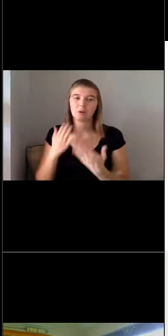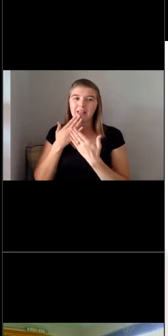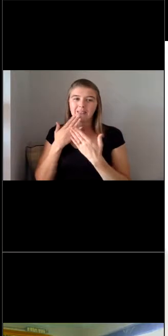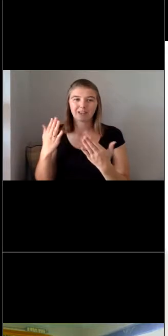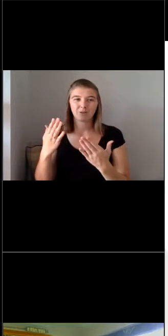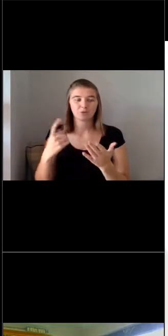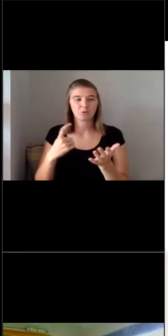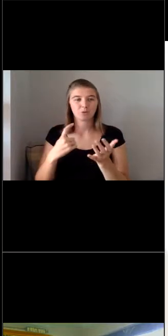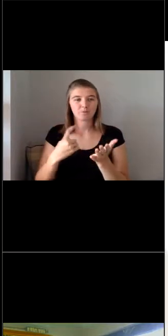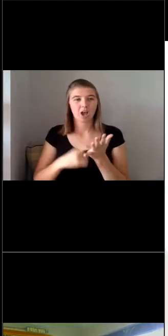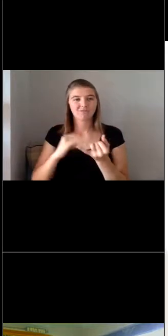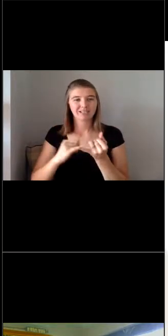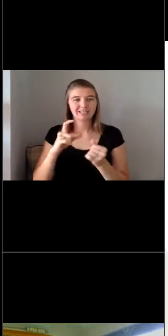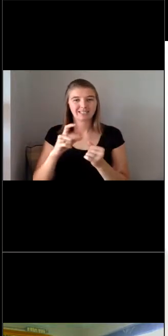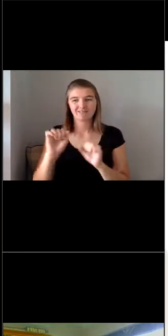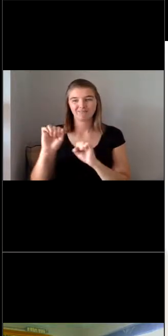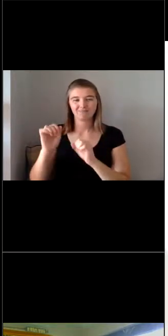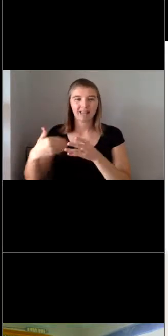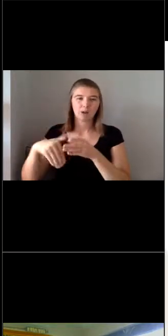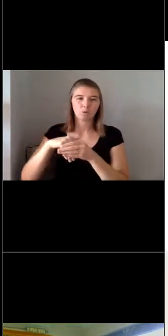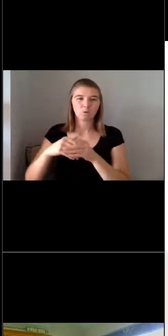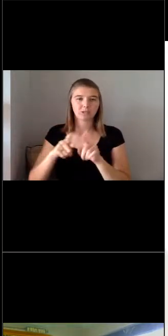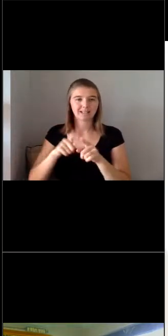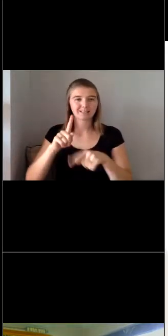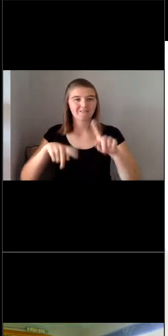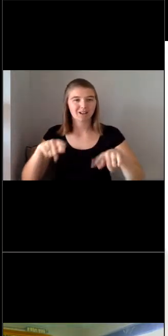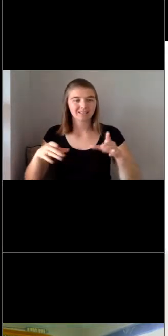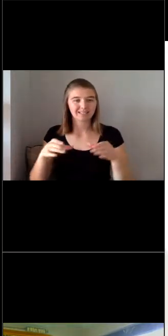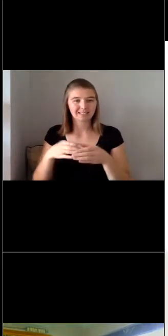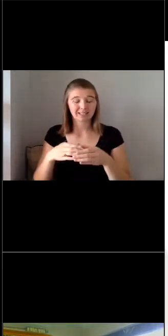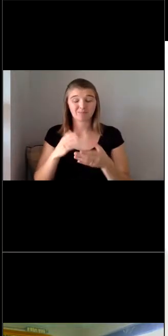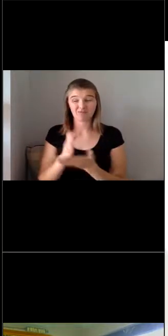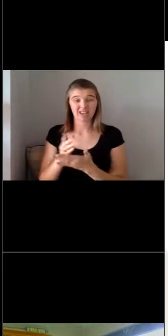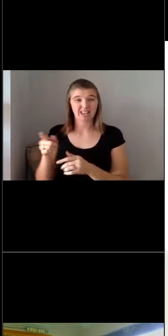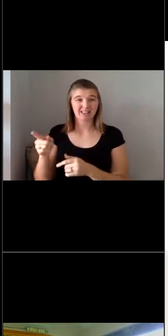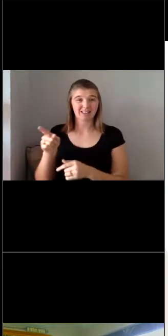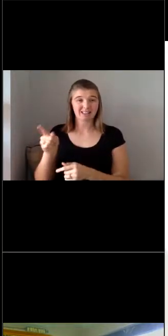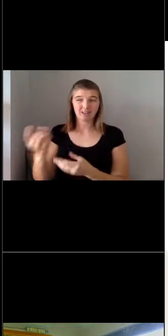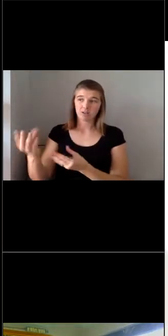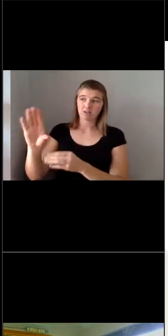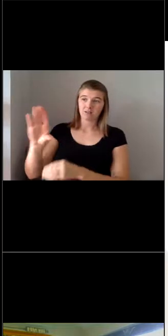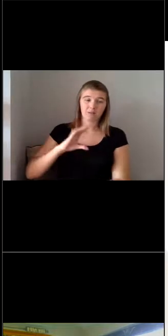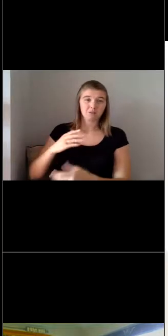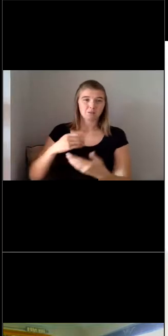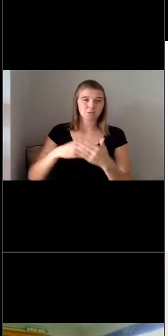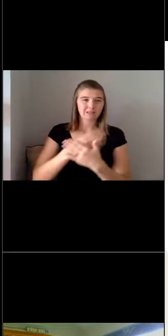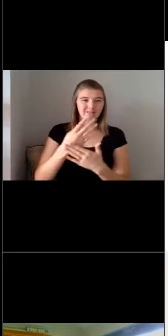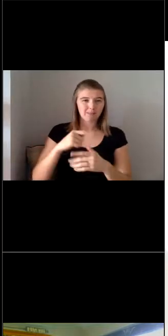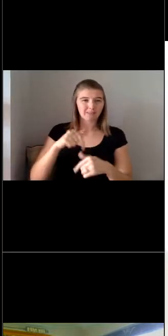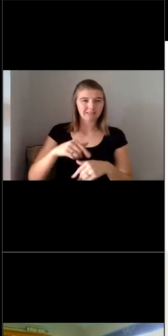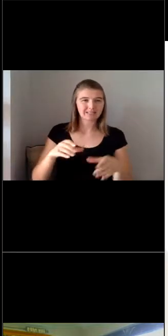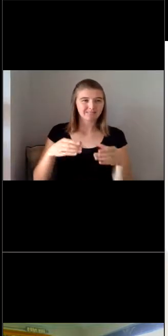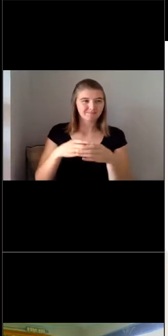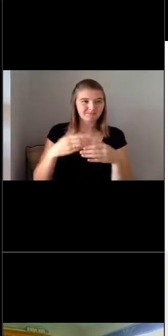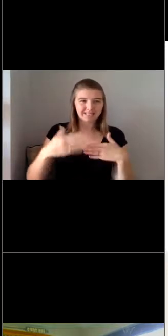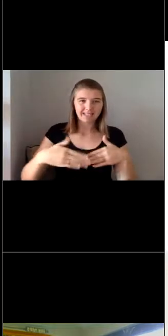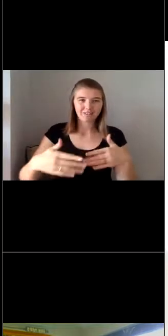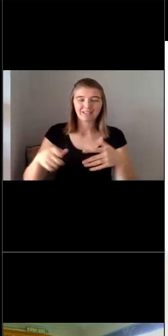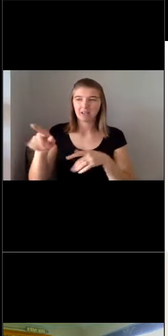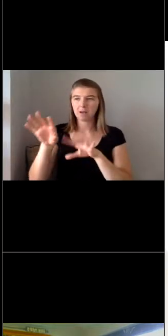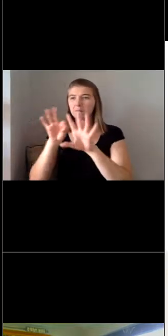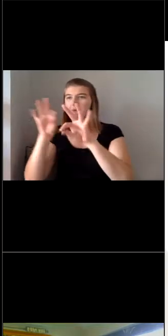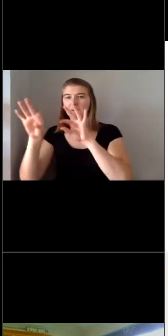Inclusion and Diversity team who we've been working with to develop this series. They find such interesting guests and such interesting people, and they know our community